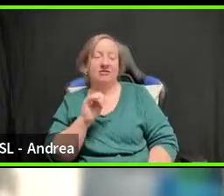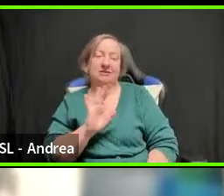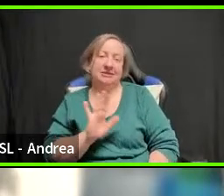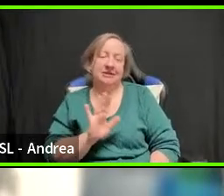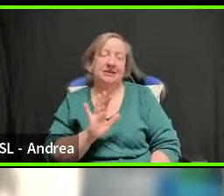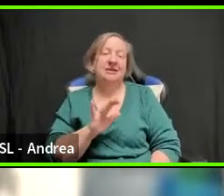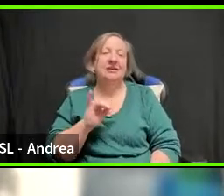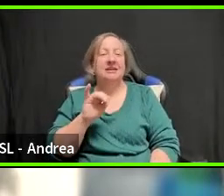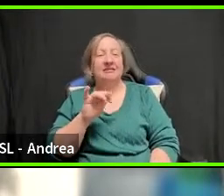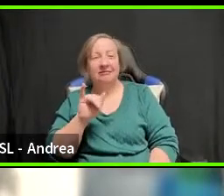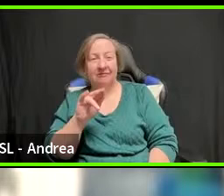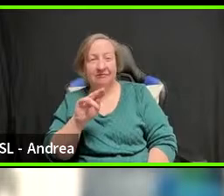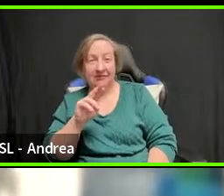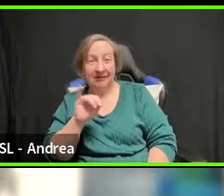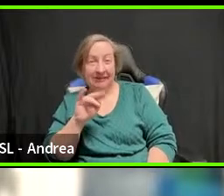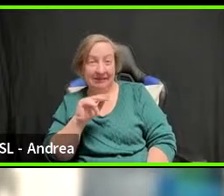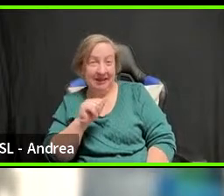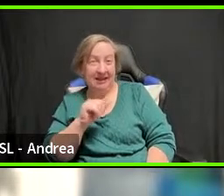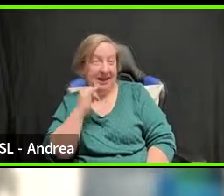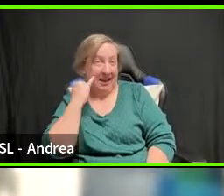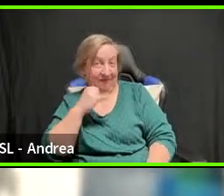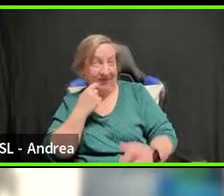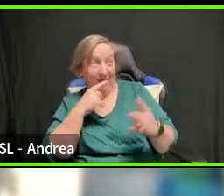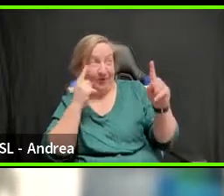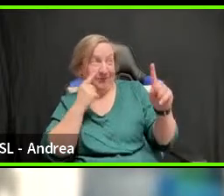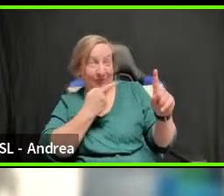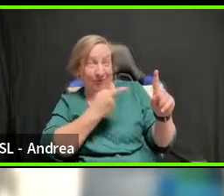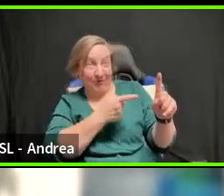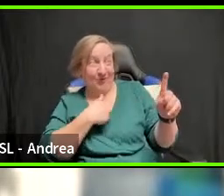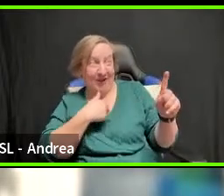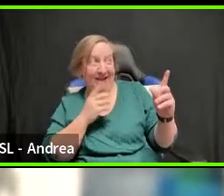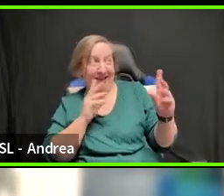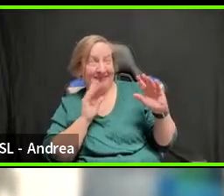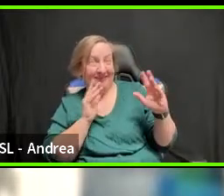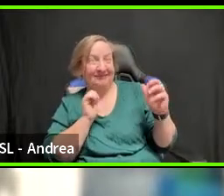So Irina, if that works for you, that's fine with me.